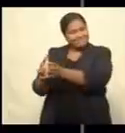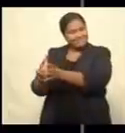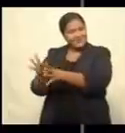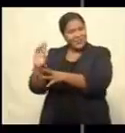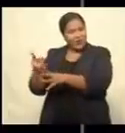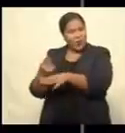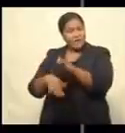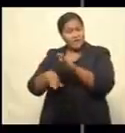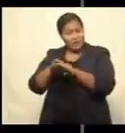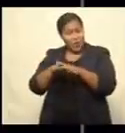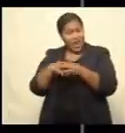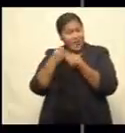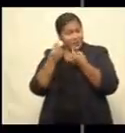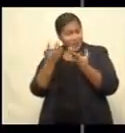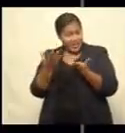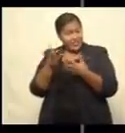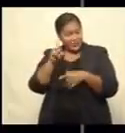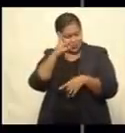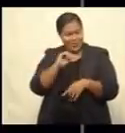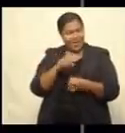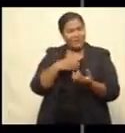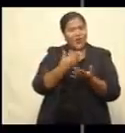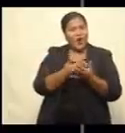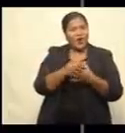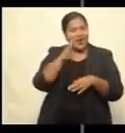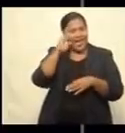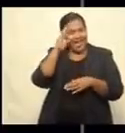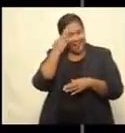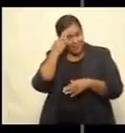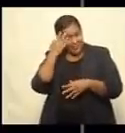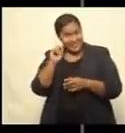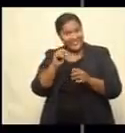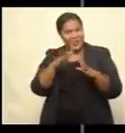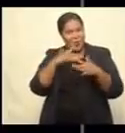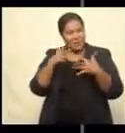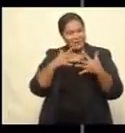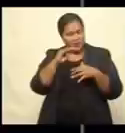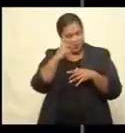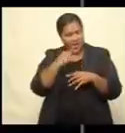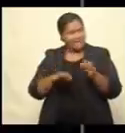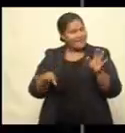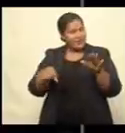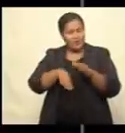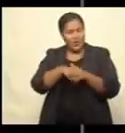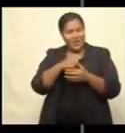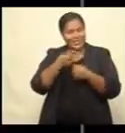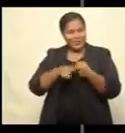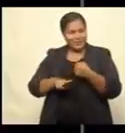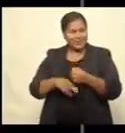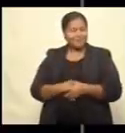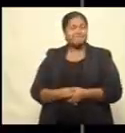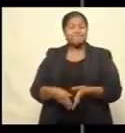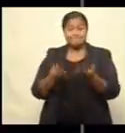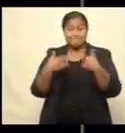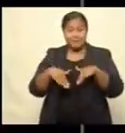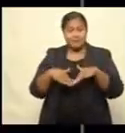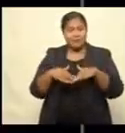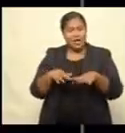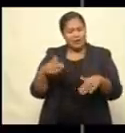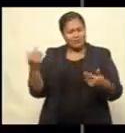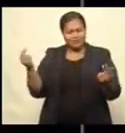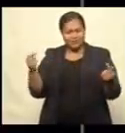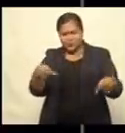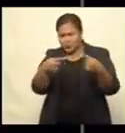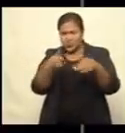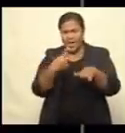full details on this, you can log on to our FBC News website where we have full coverage. Moving on, as tensions